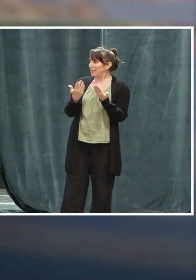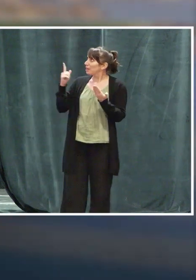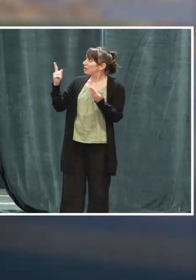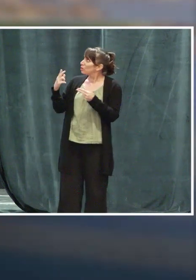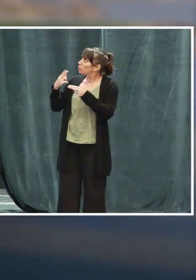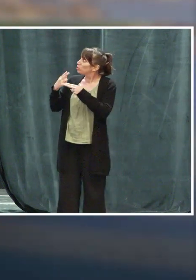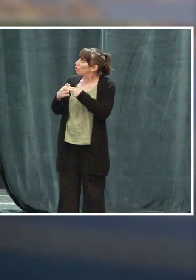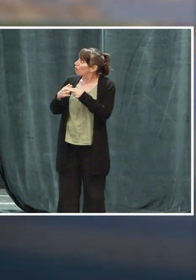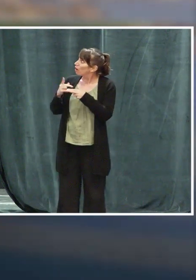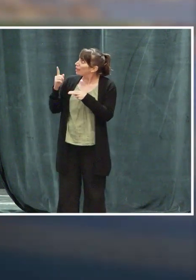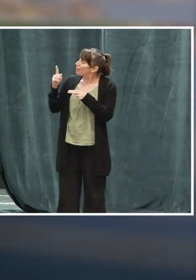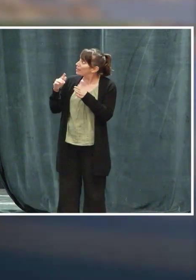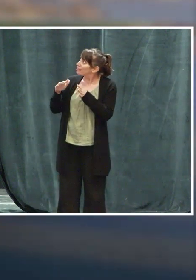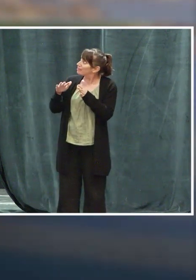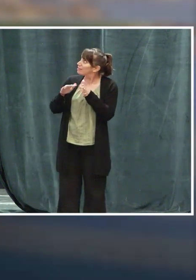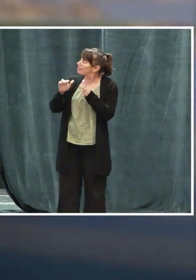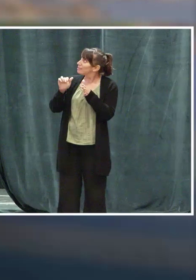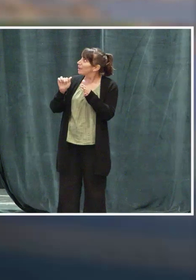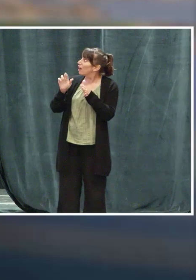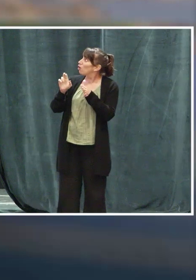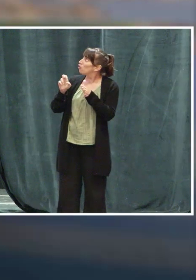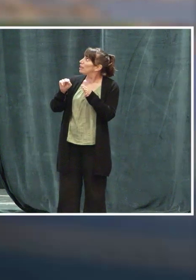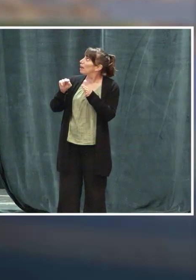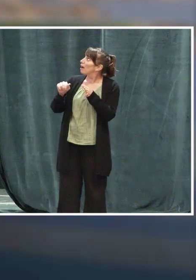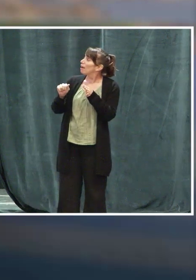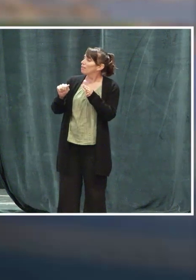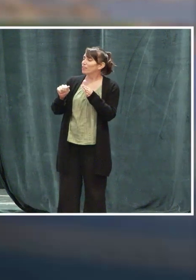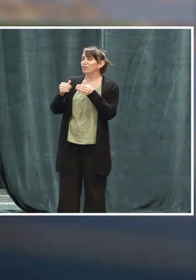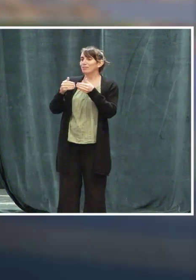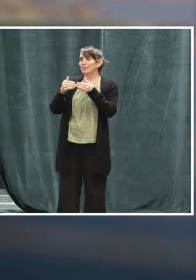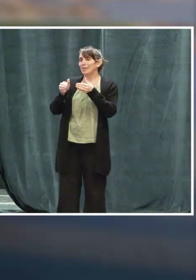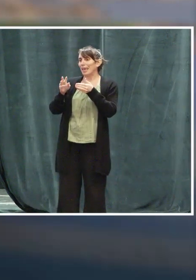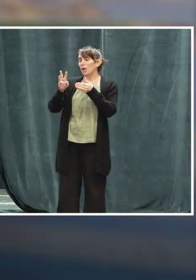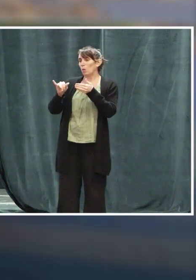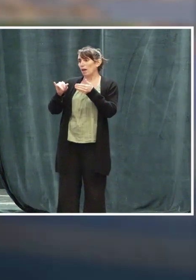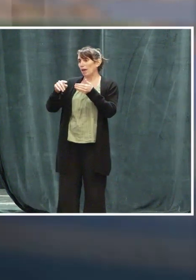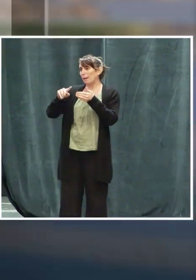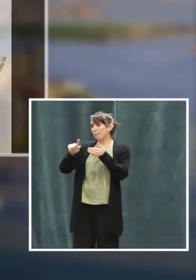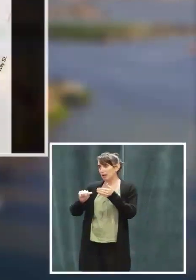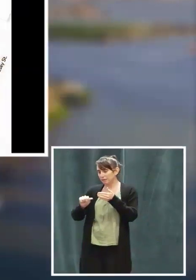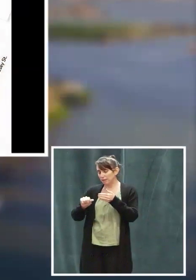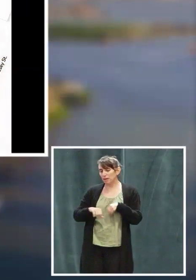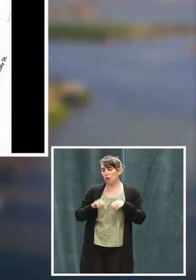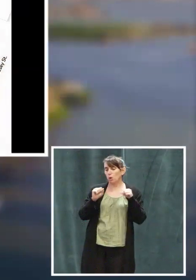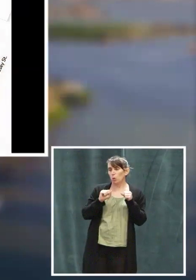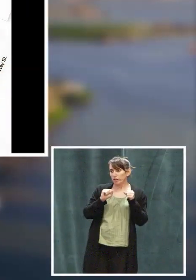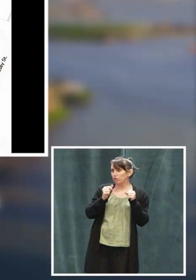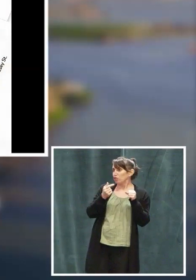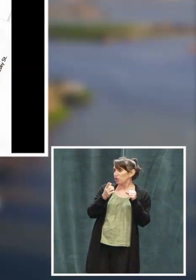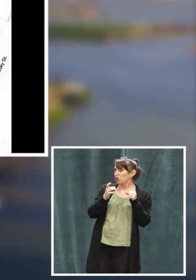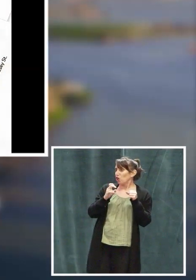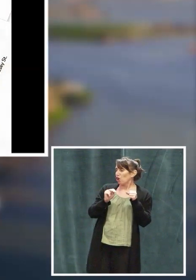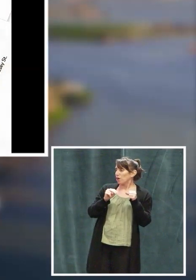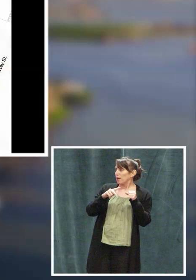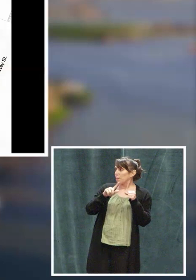Marina. And this is the area that is bound by Gateway Plaza, Winter Garden Plaza, and the 300